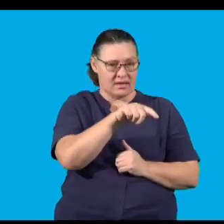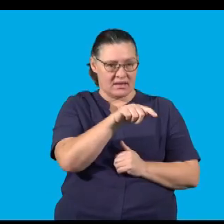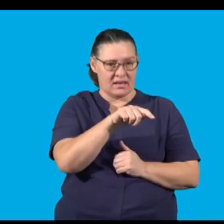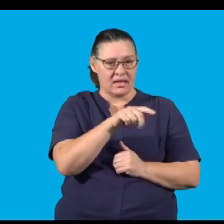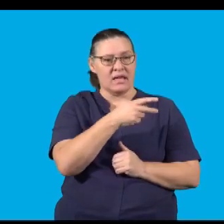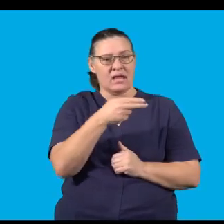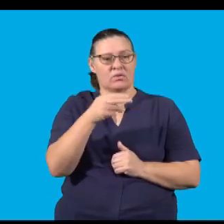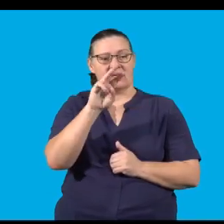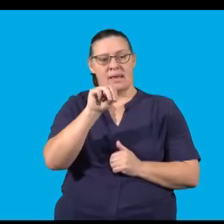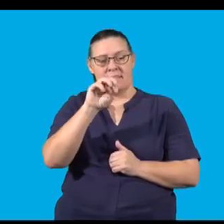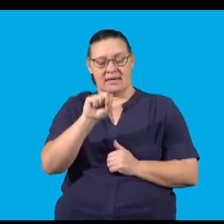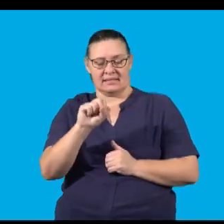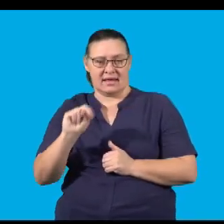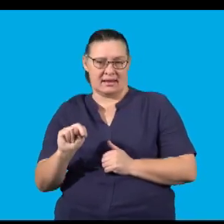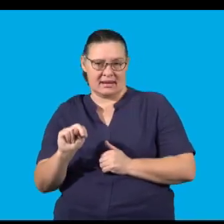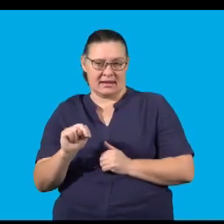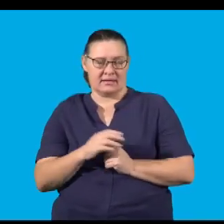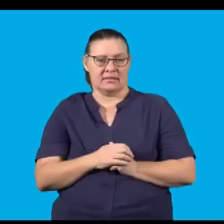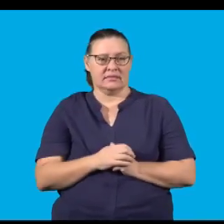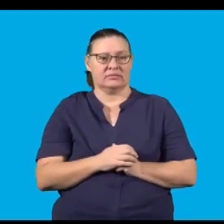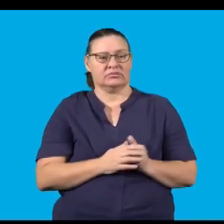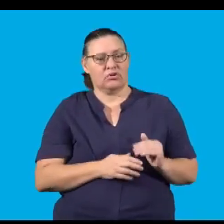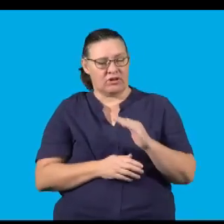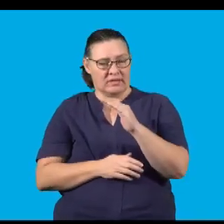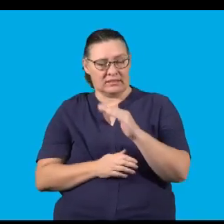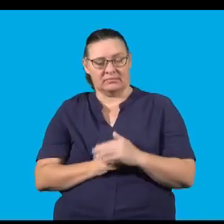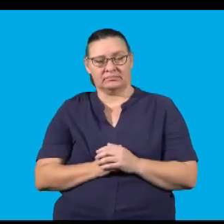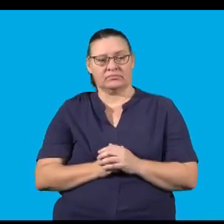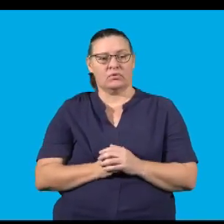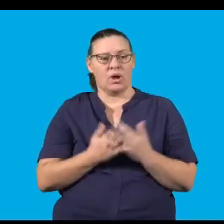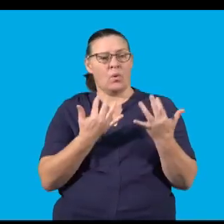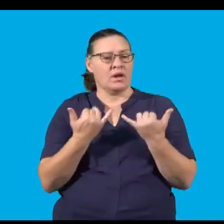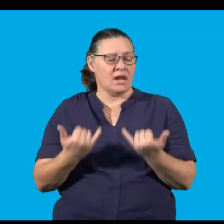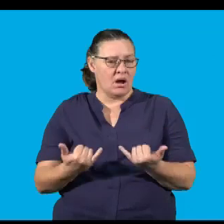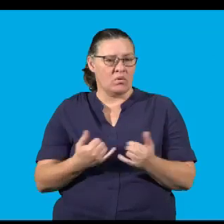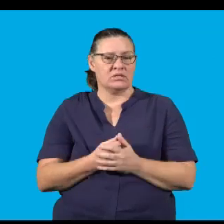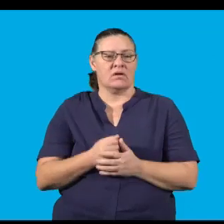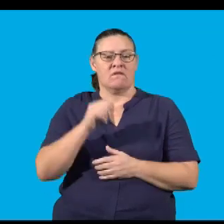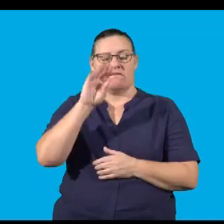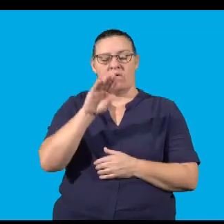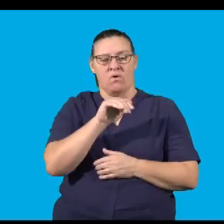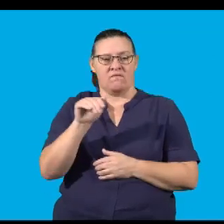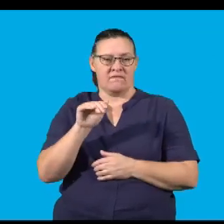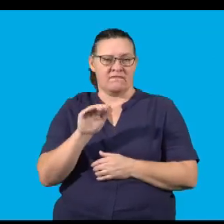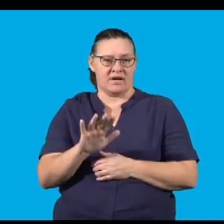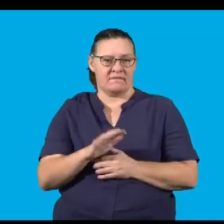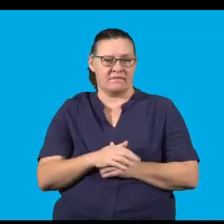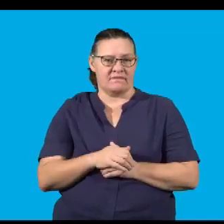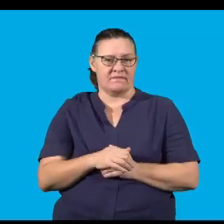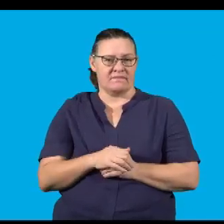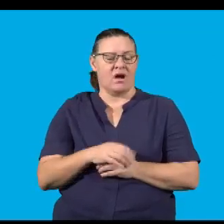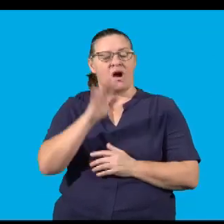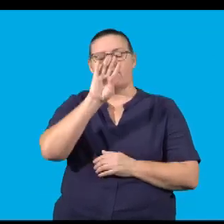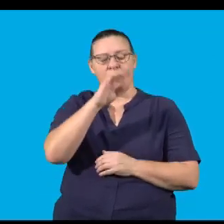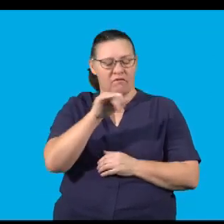gradient of Sn. The gradient of Sn we just worked out as, let's just